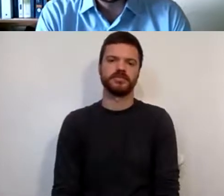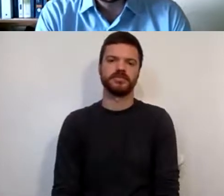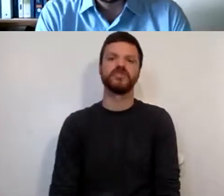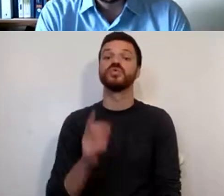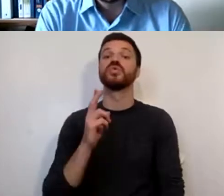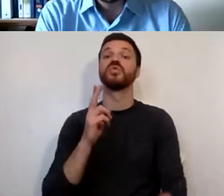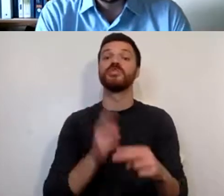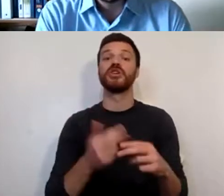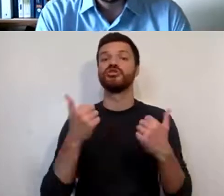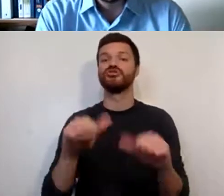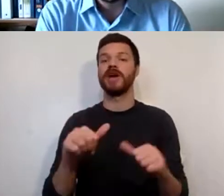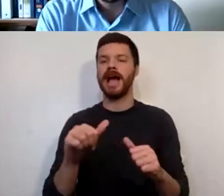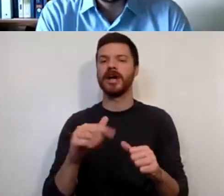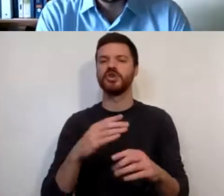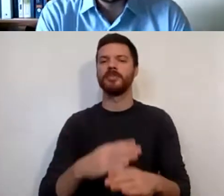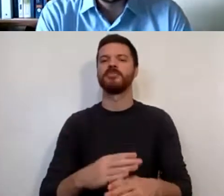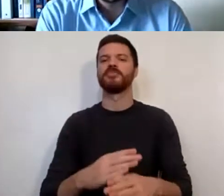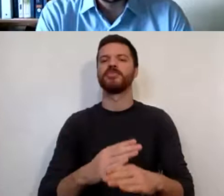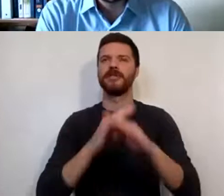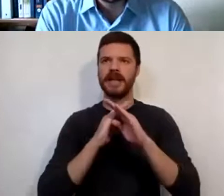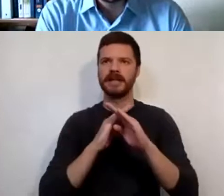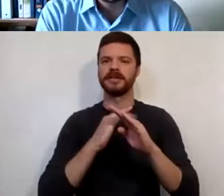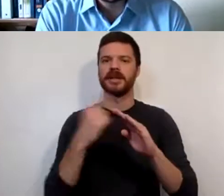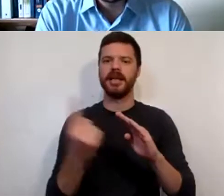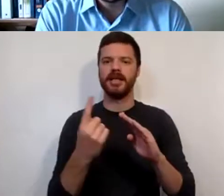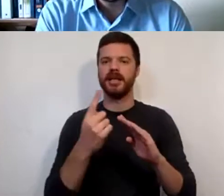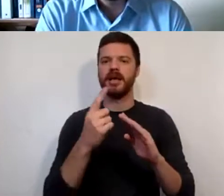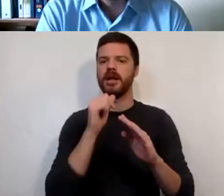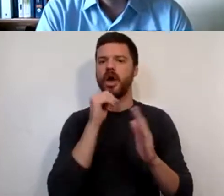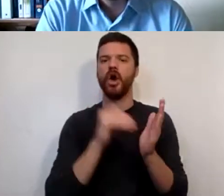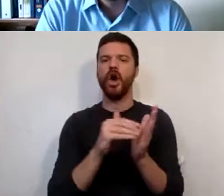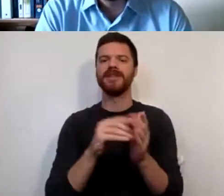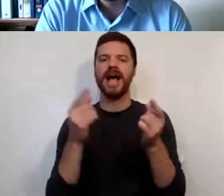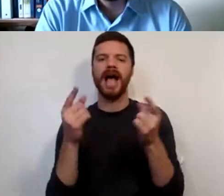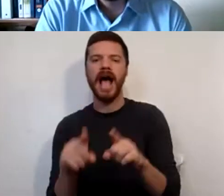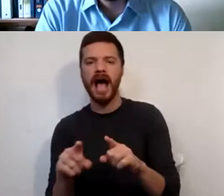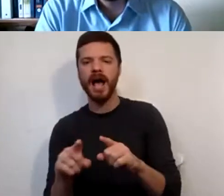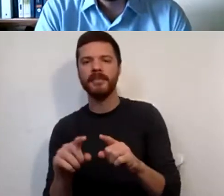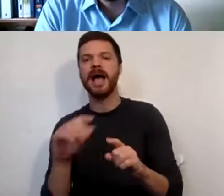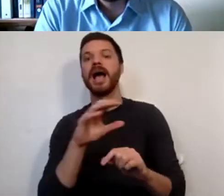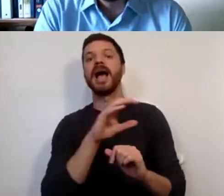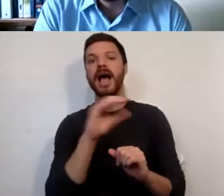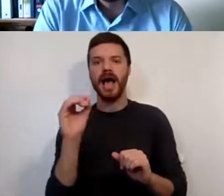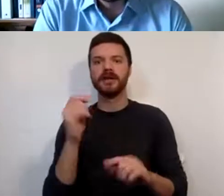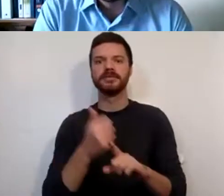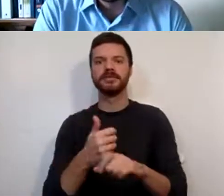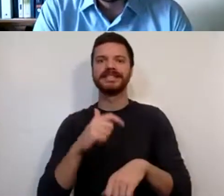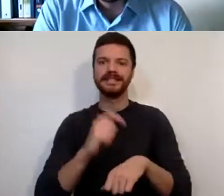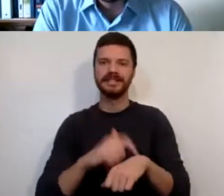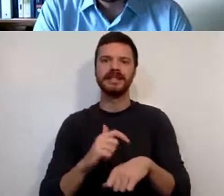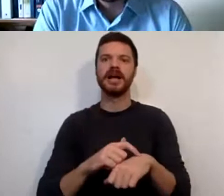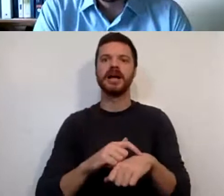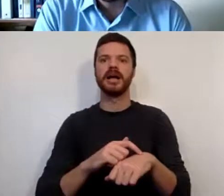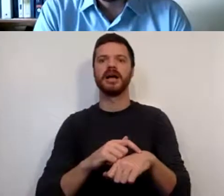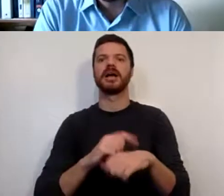prevent incidents that don't occur very often, and it takes time. And so those are,